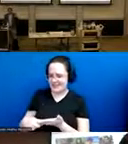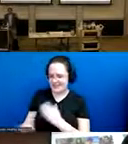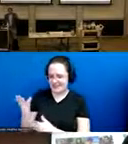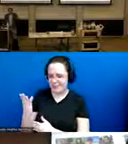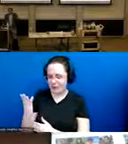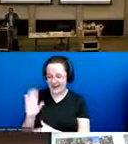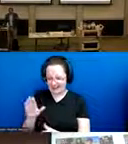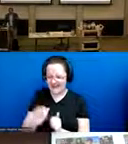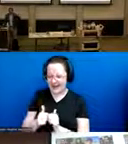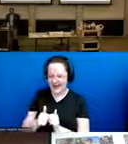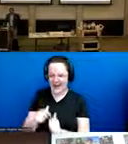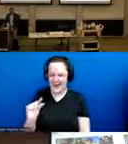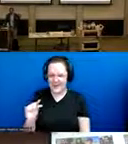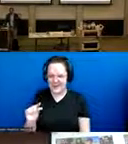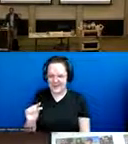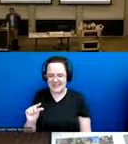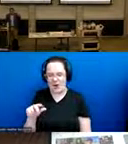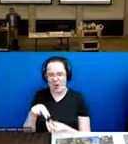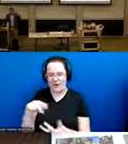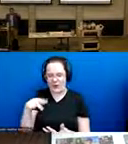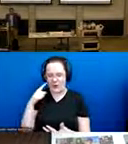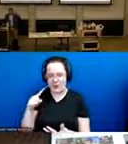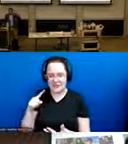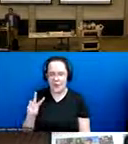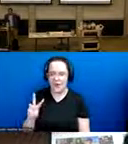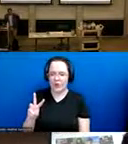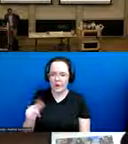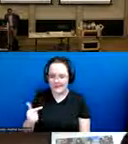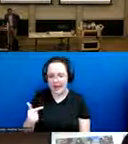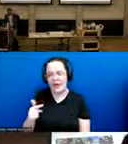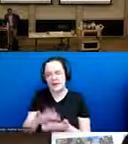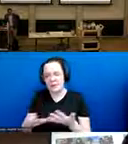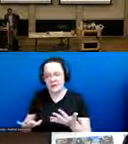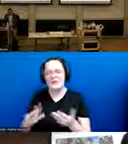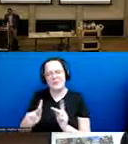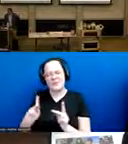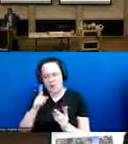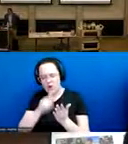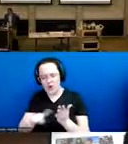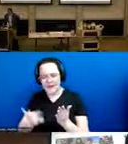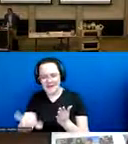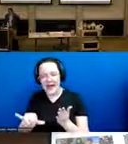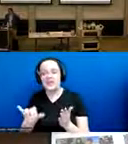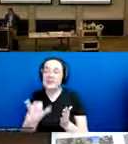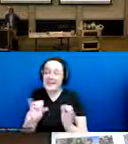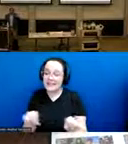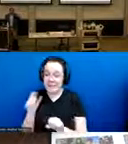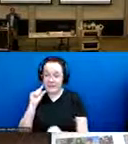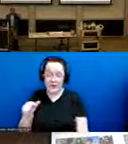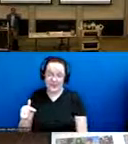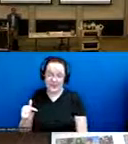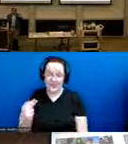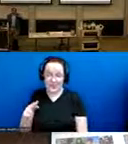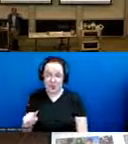waveguide systems and so forth? So people are looking into this. So that's a possibility to get into gigahertz rates, right?